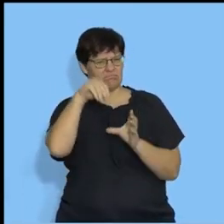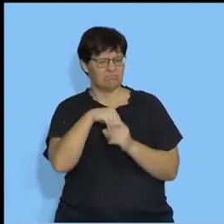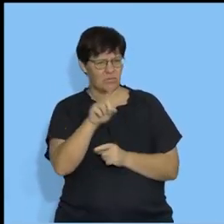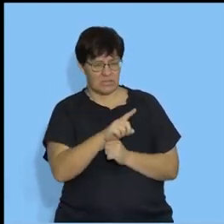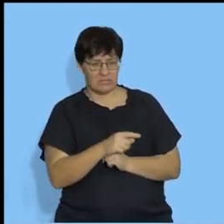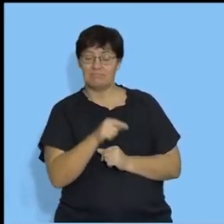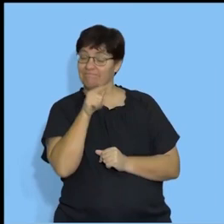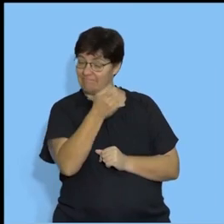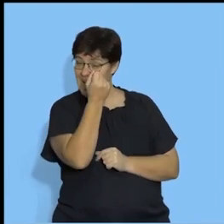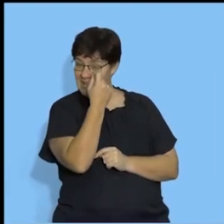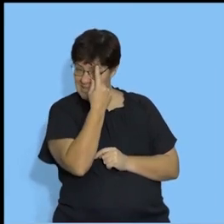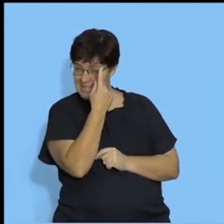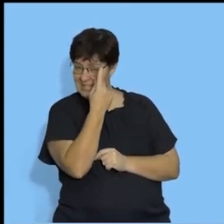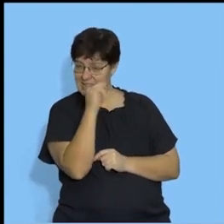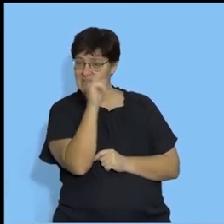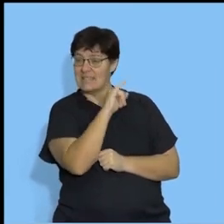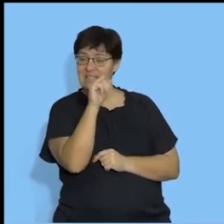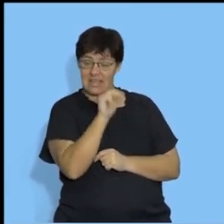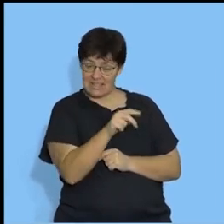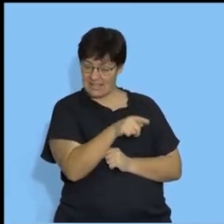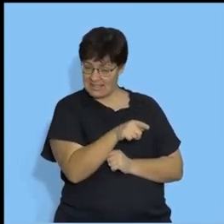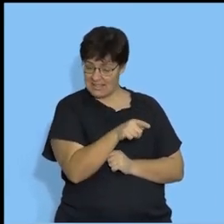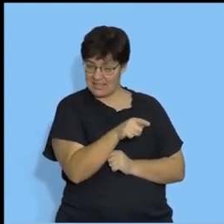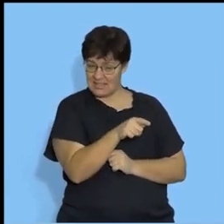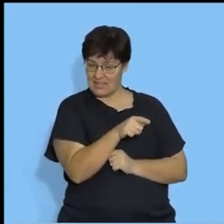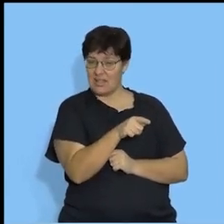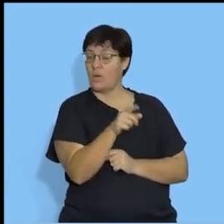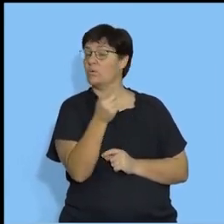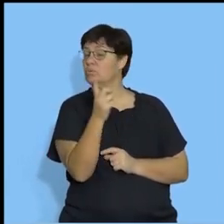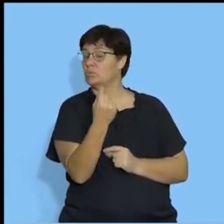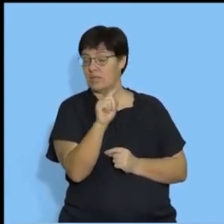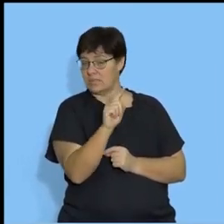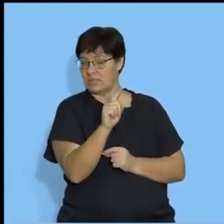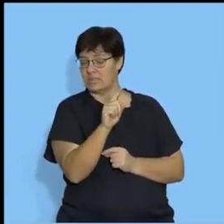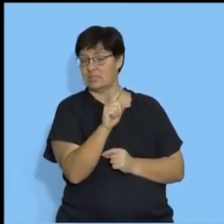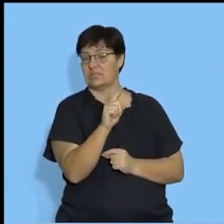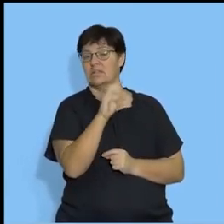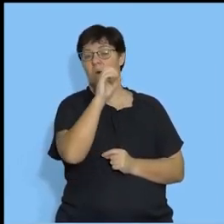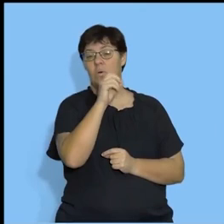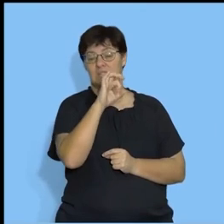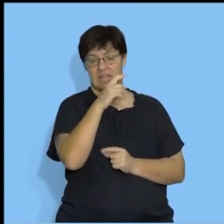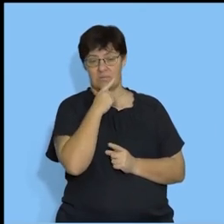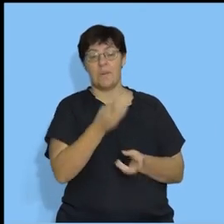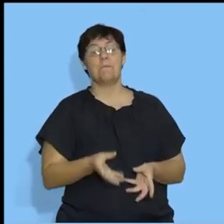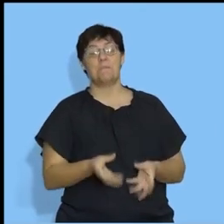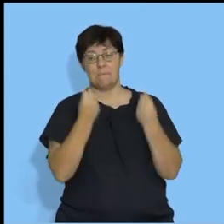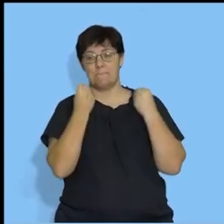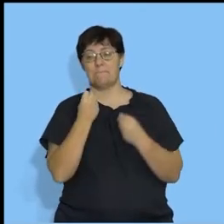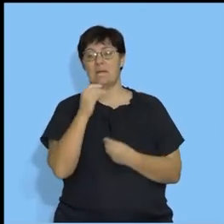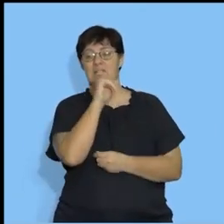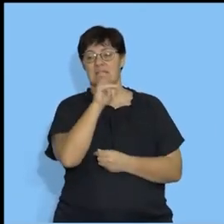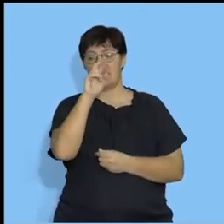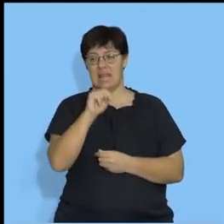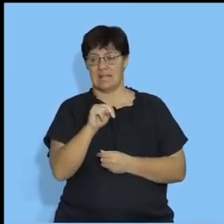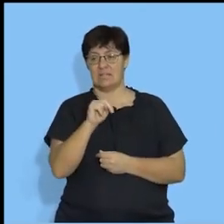that zinc atoms undergo oxidation to give us Zn2 plus 2